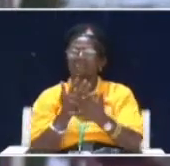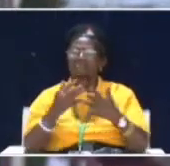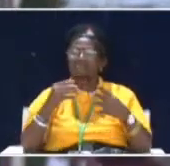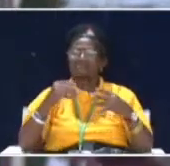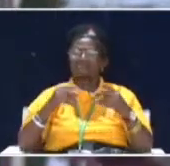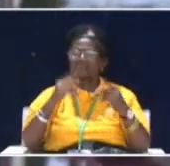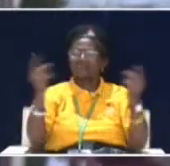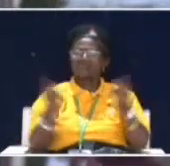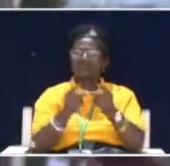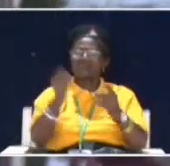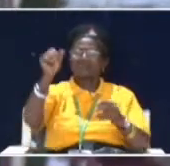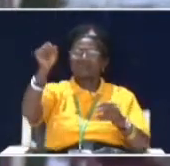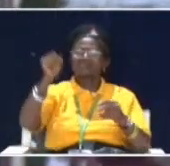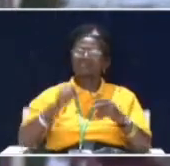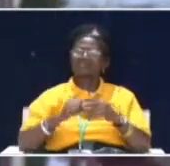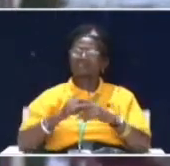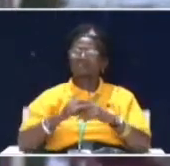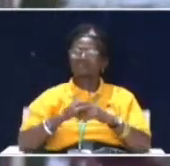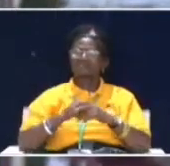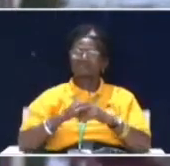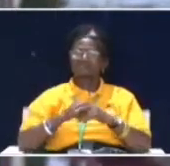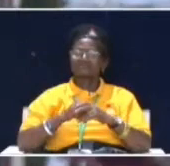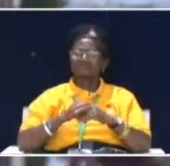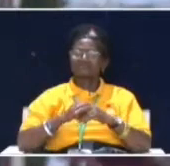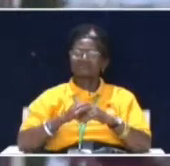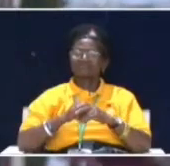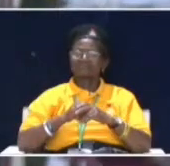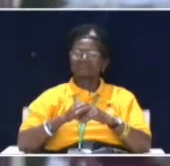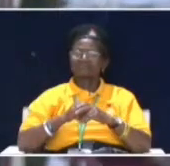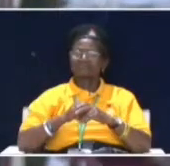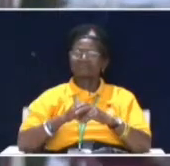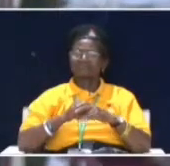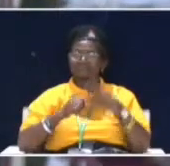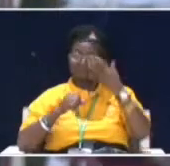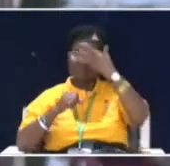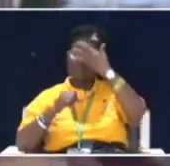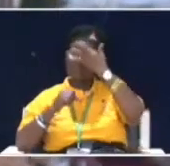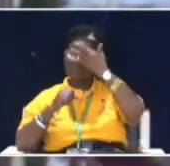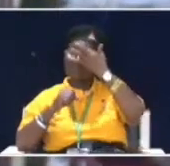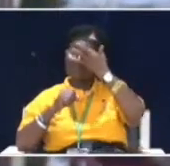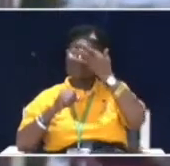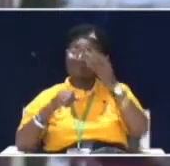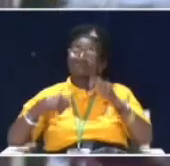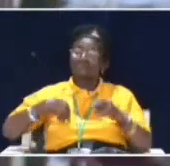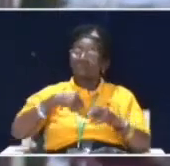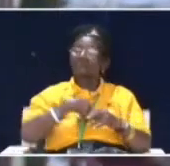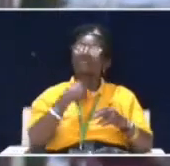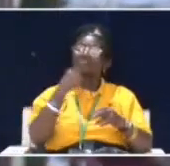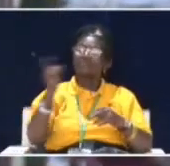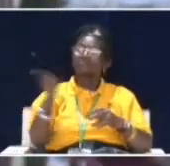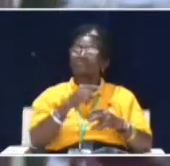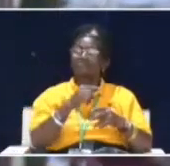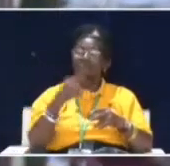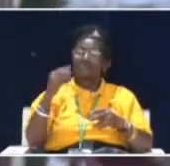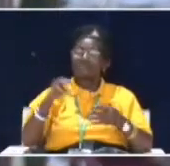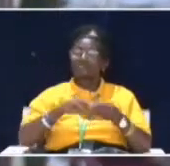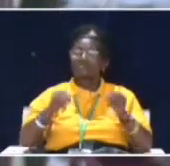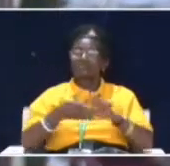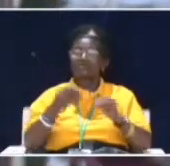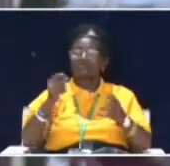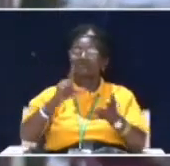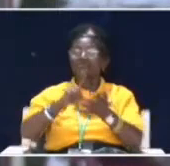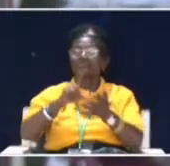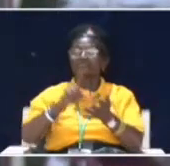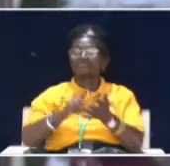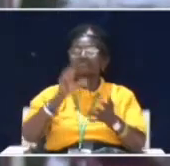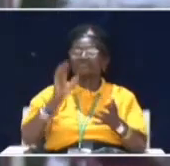ninu afonifoji ibanuje lo si ori oke ayo ati iyin. We told you the story of Luke chapter 7 from verse